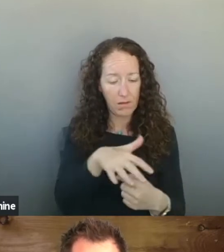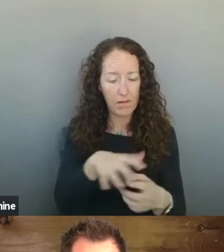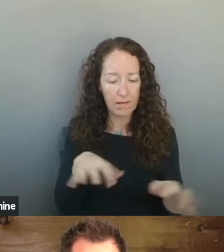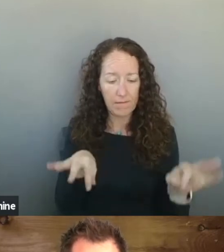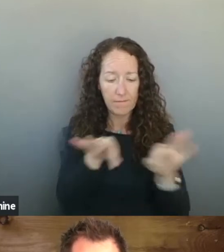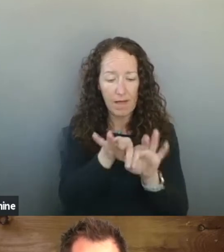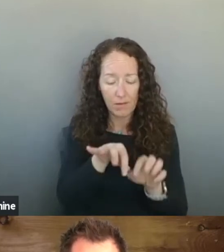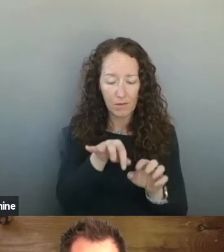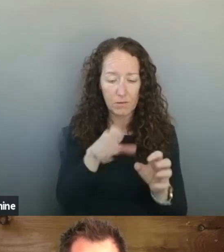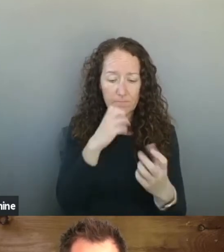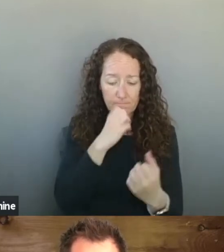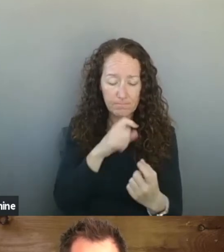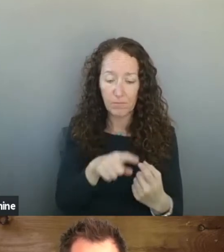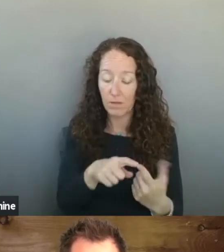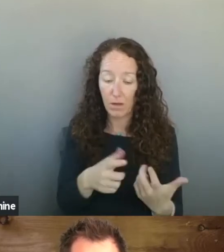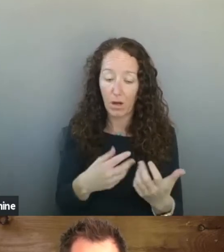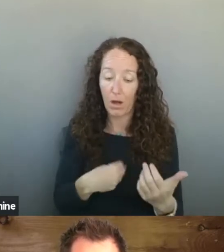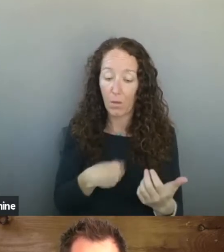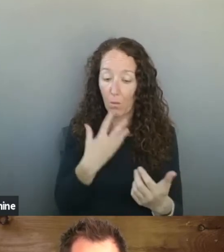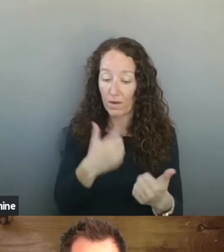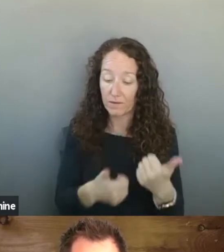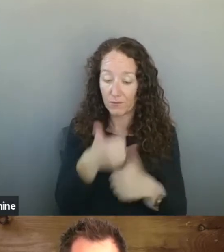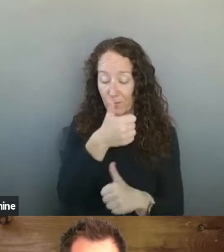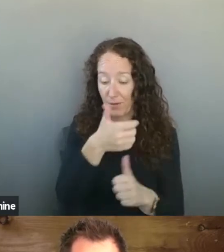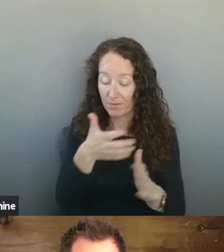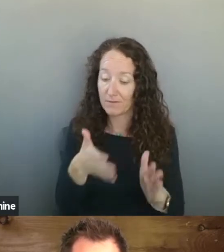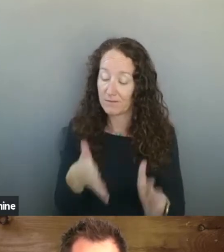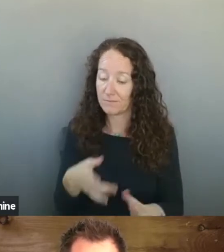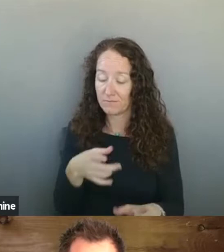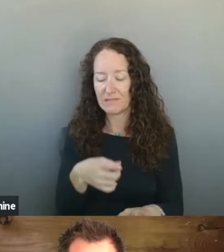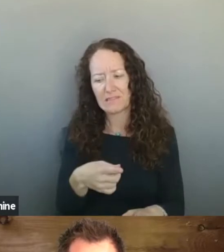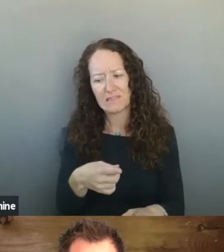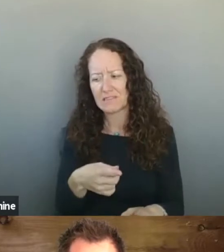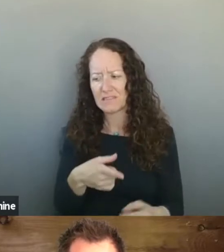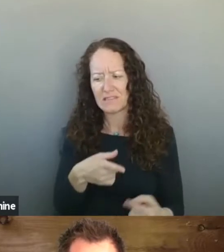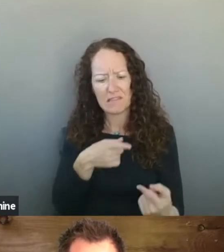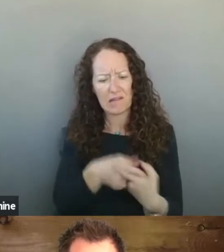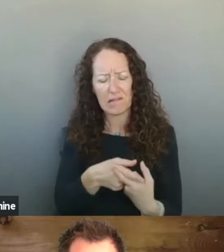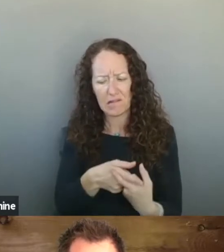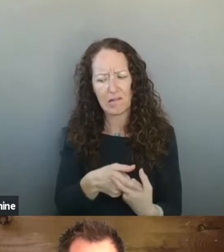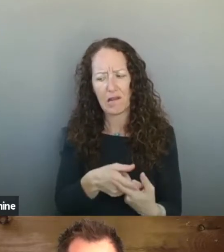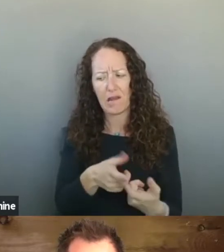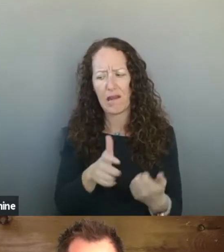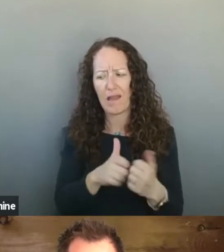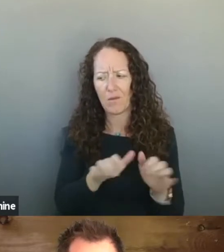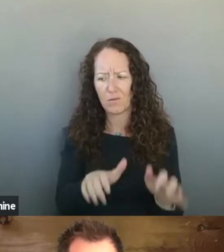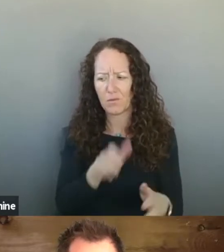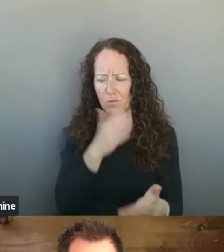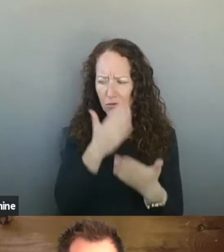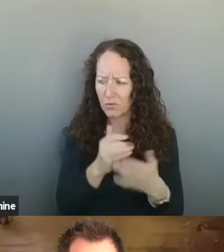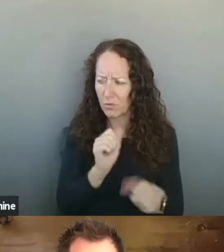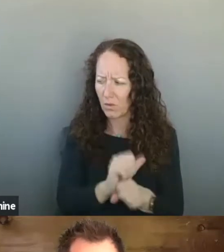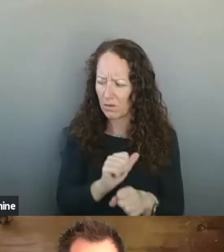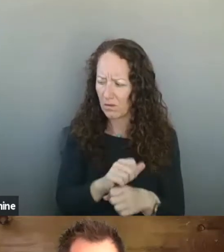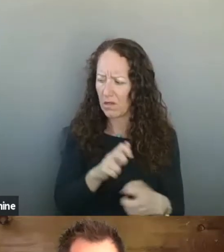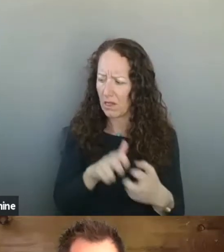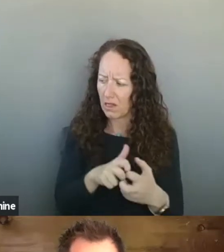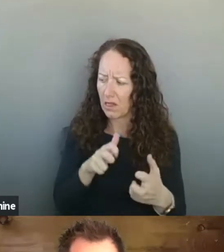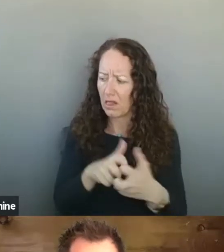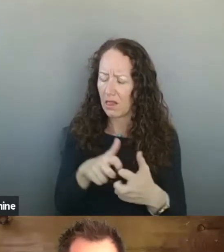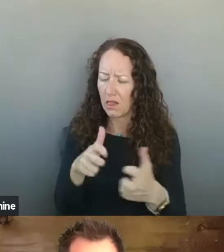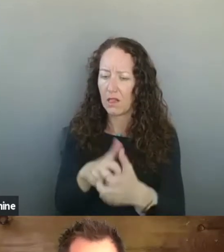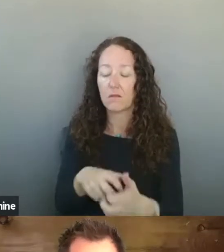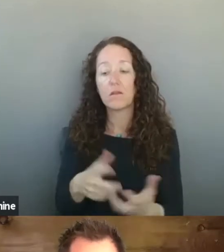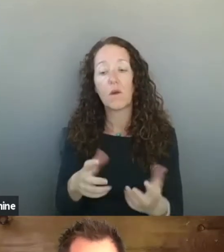taking hold. And so I wanted to ask the question actually to both of you. Generally, work in the